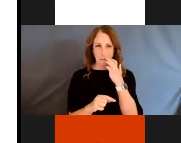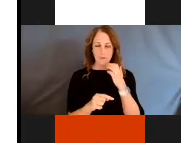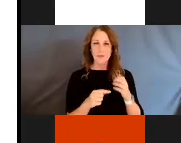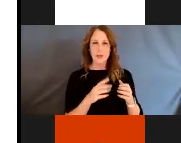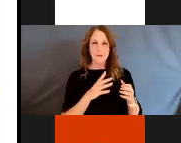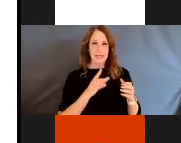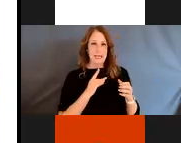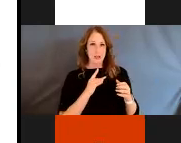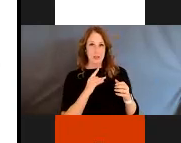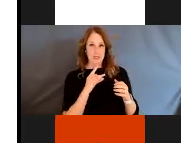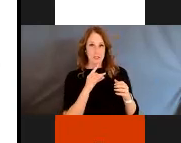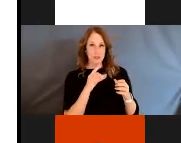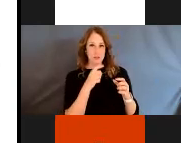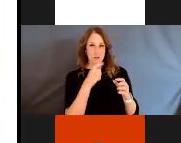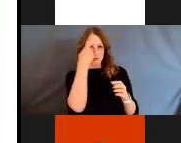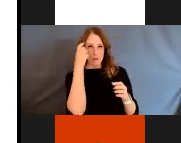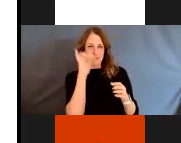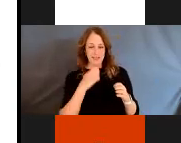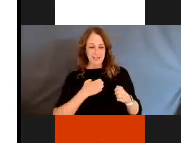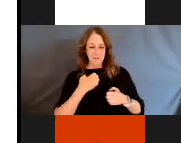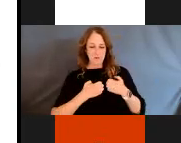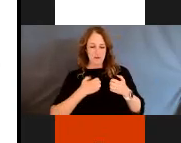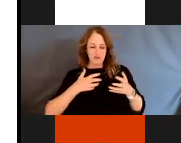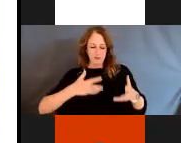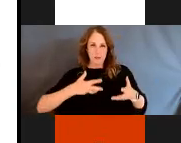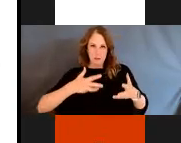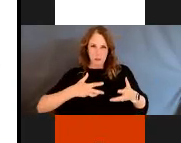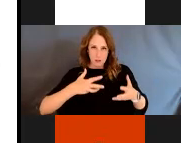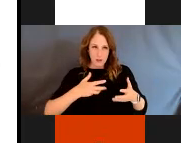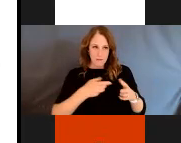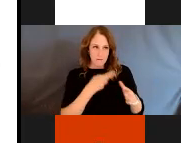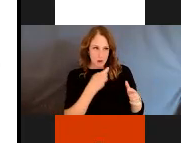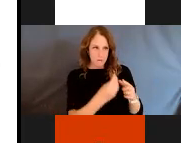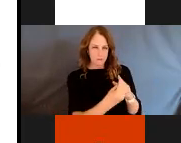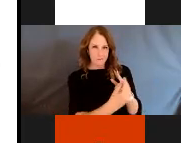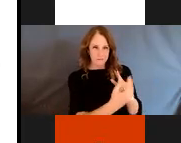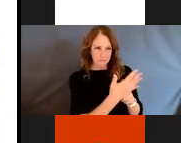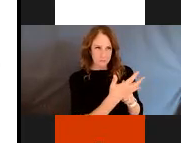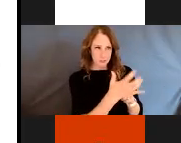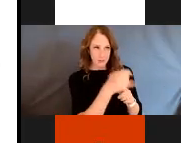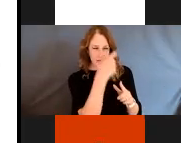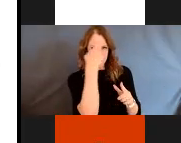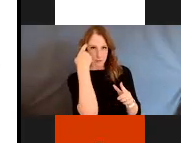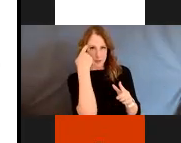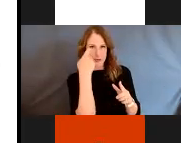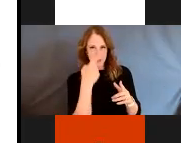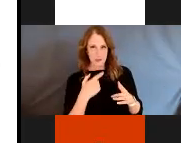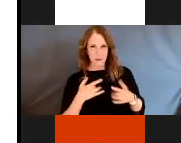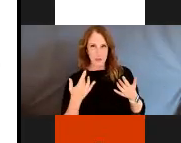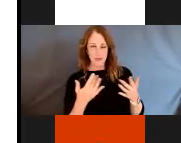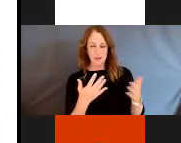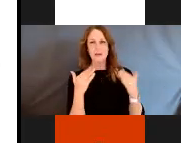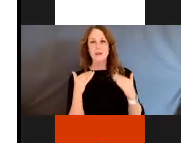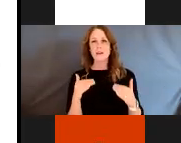is that emotional residue as a result of being indirectly exposed to a traumatic event. Compassion